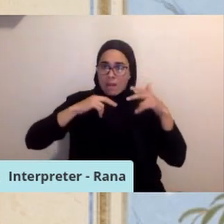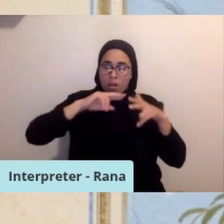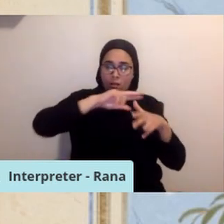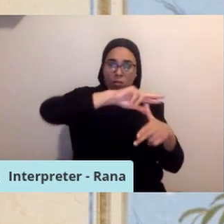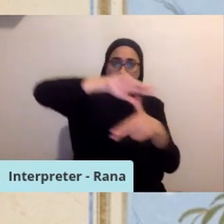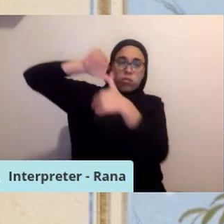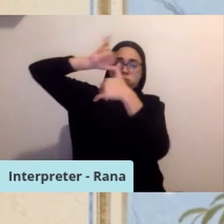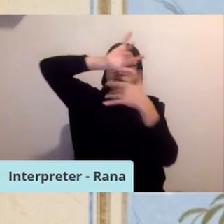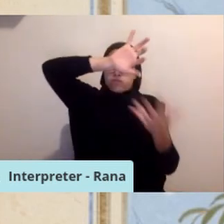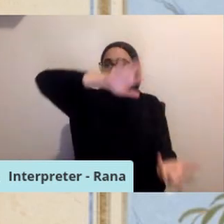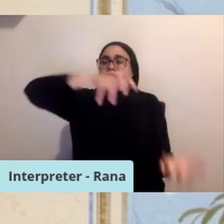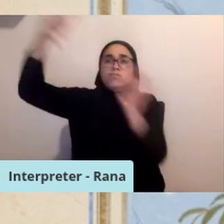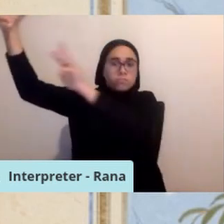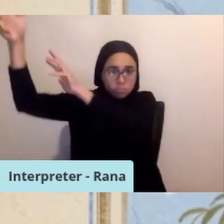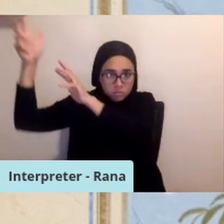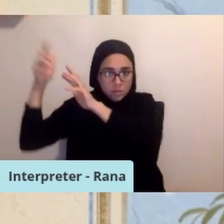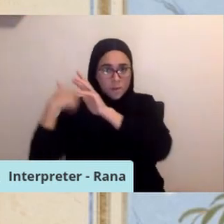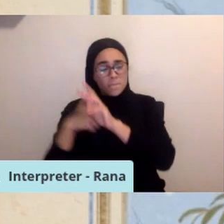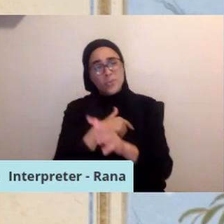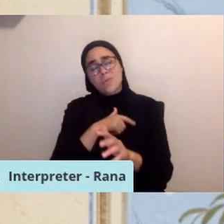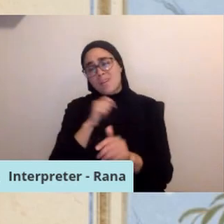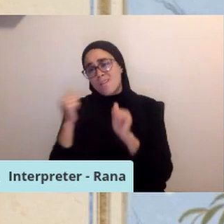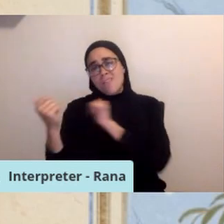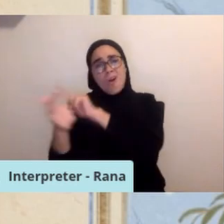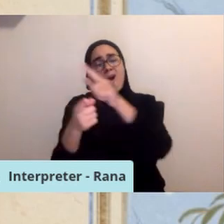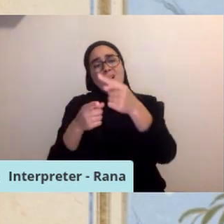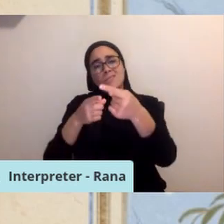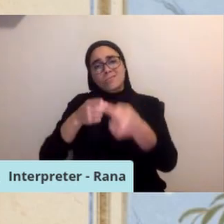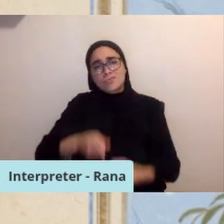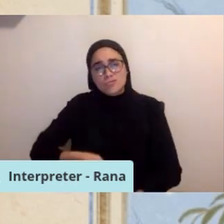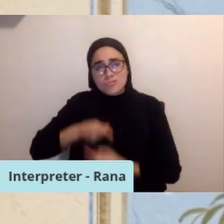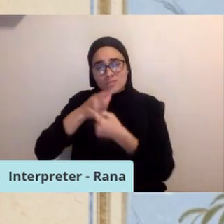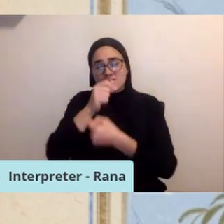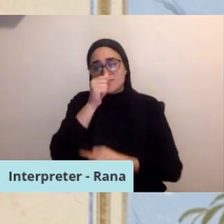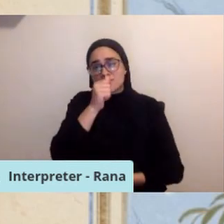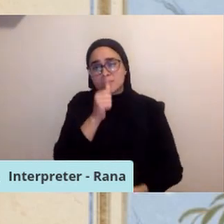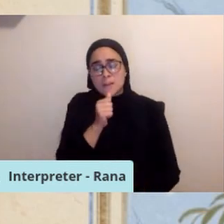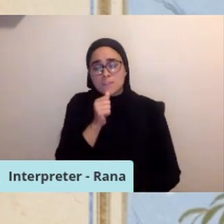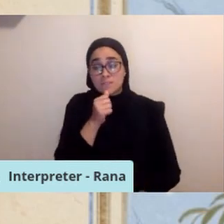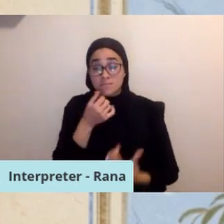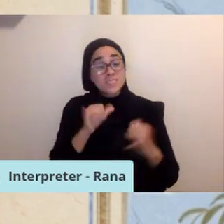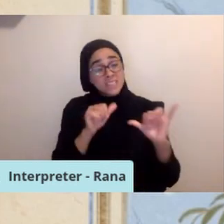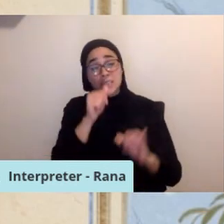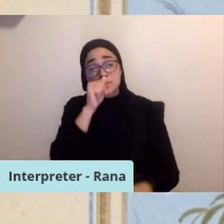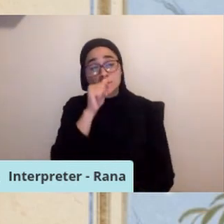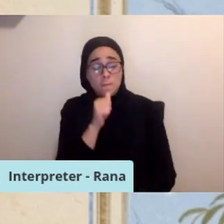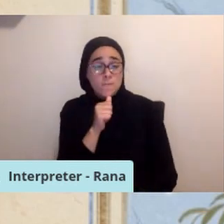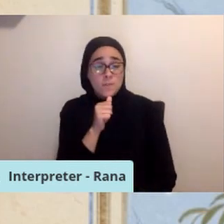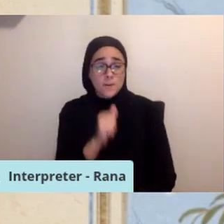We are all suffering, and we were all suffering in different ways. We still are.